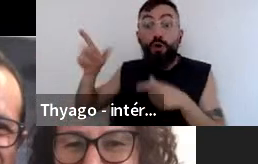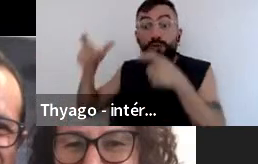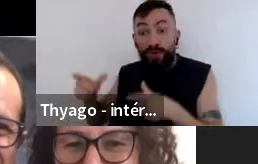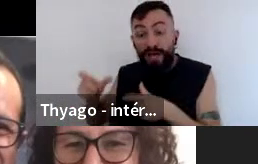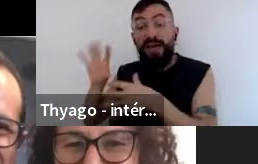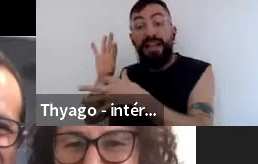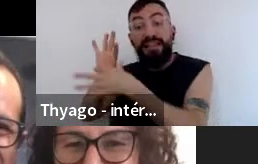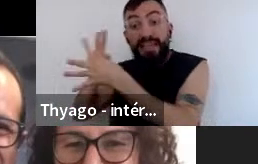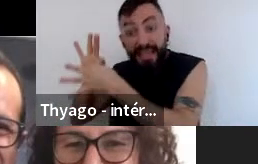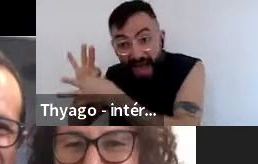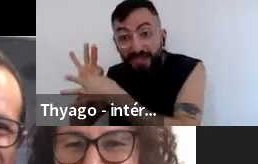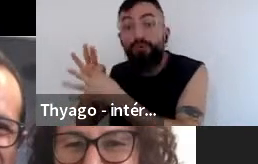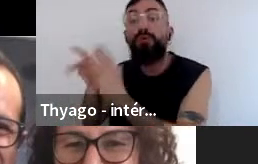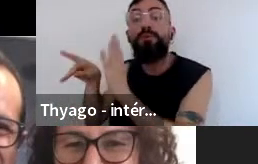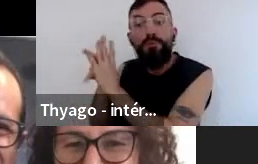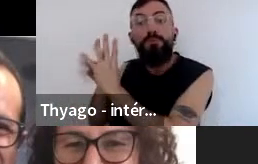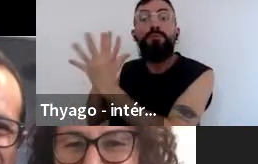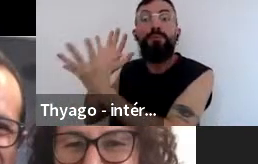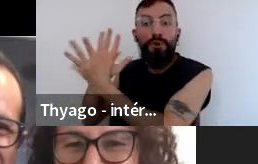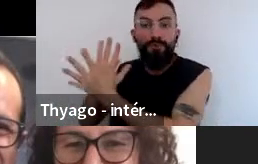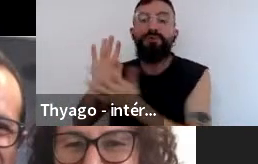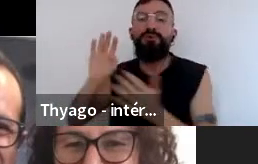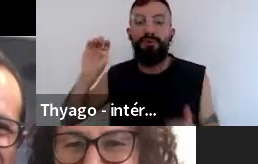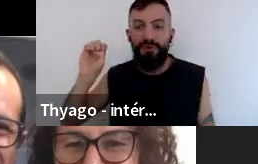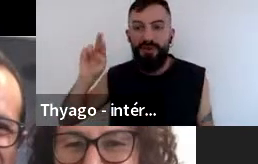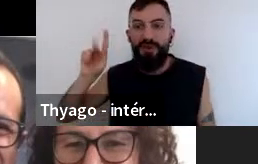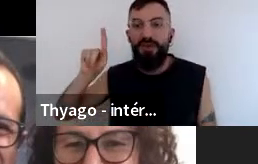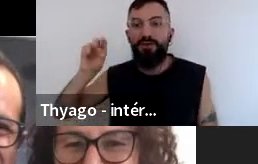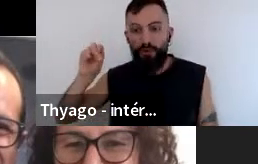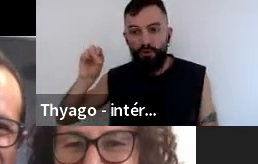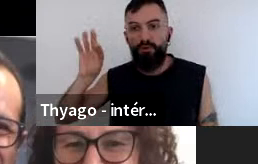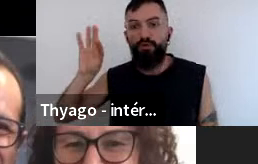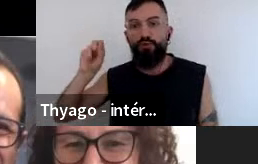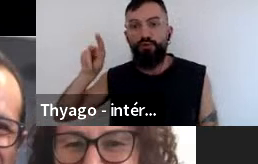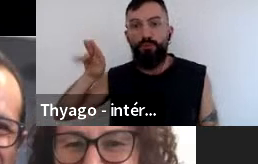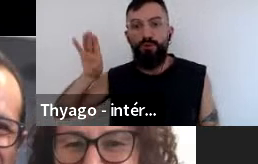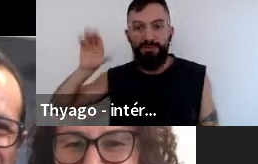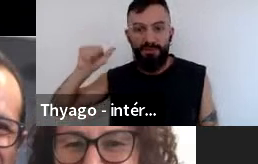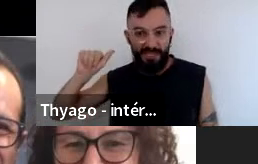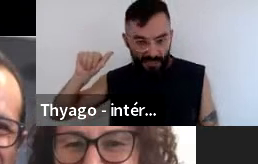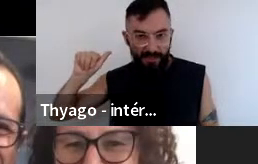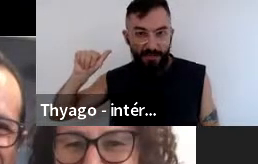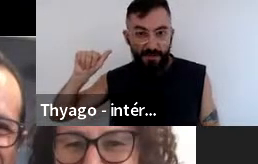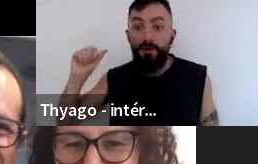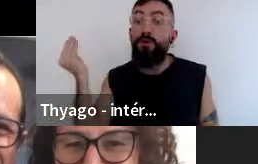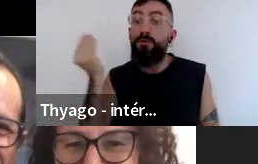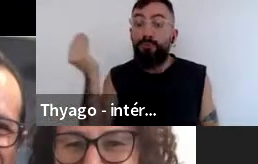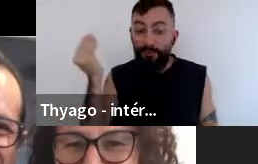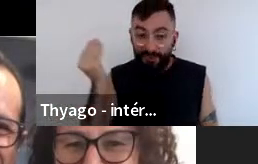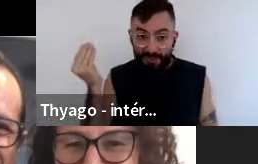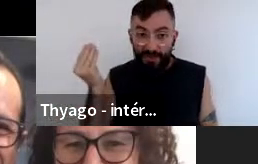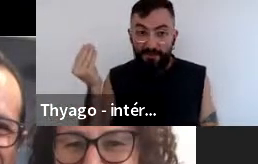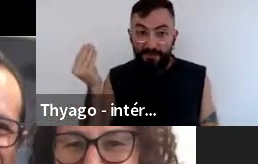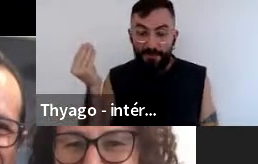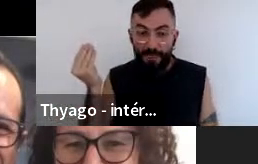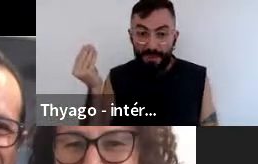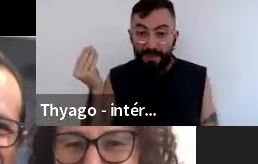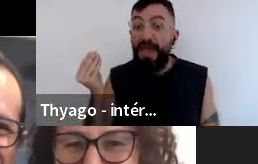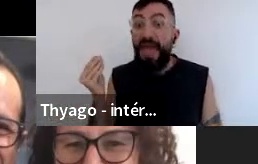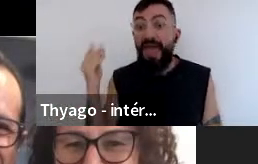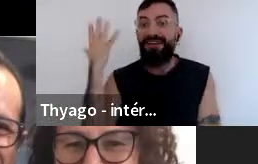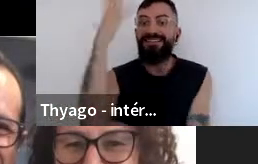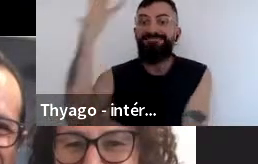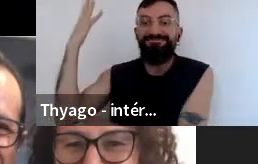ergotoponym. Ergotoponyms are those which refer to elements of the